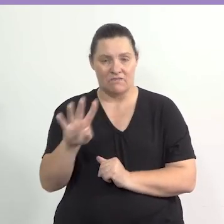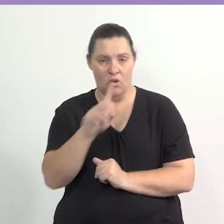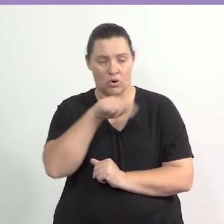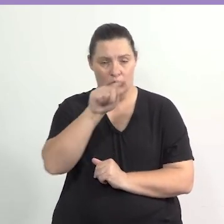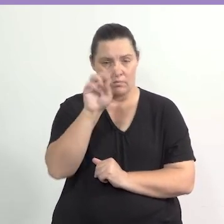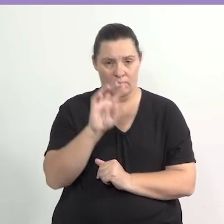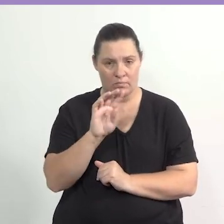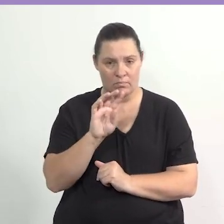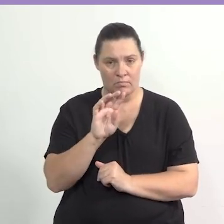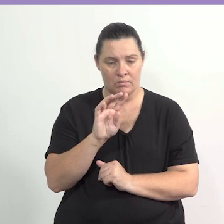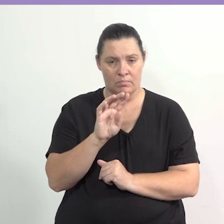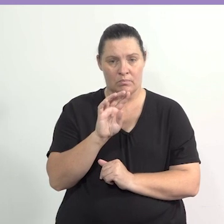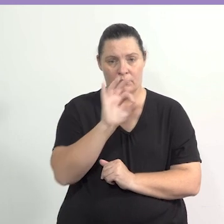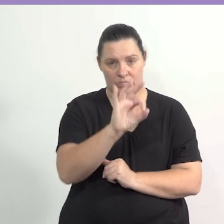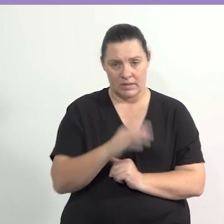64 is,